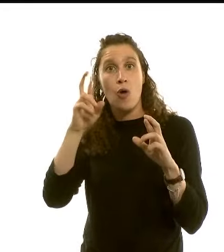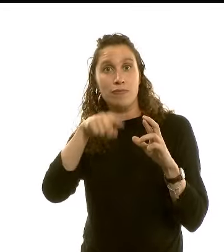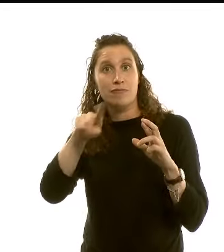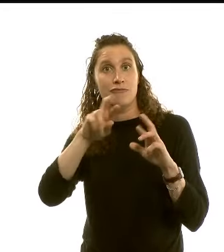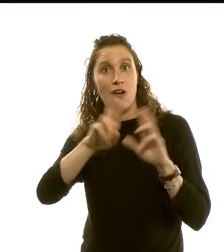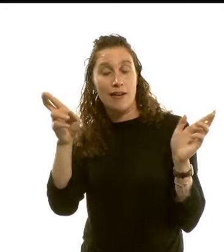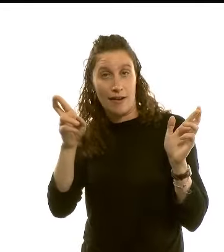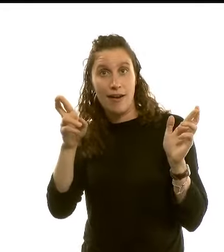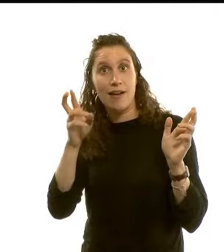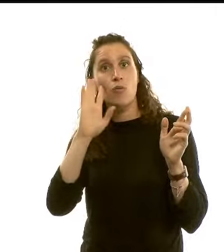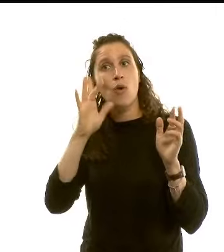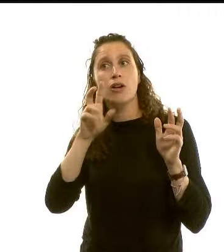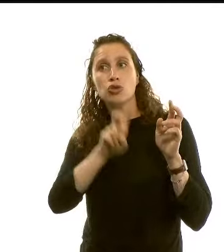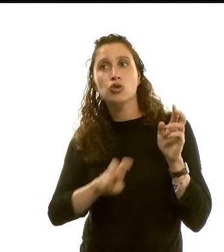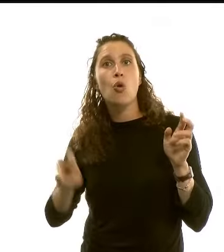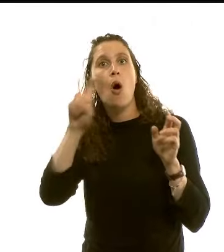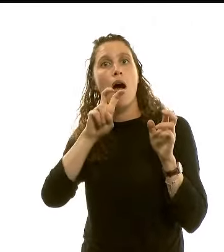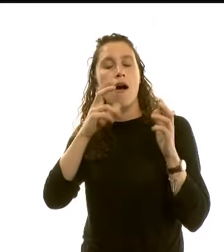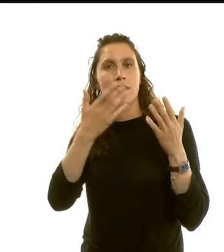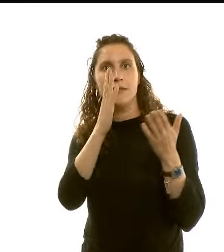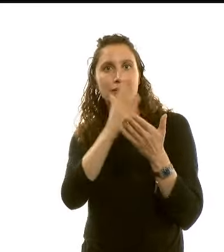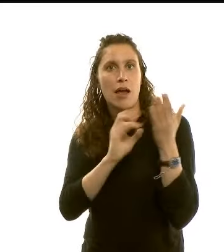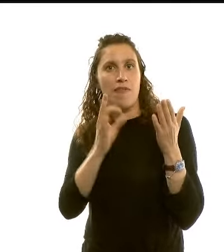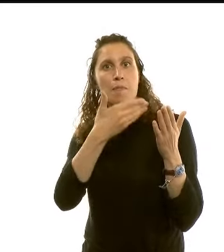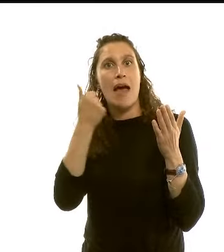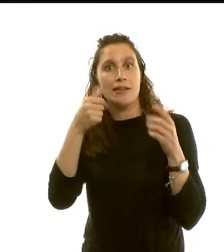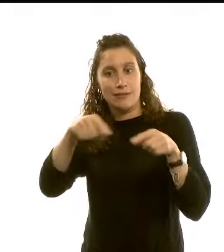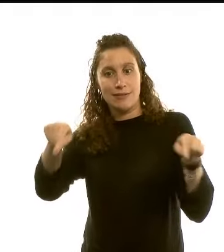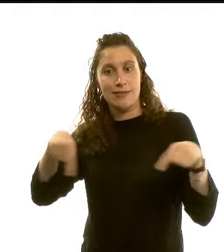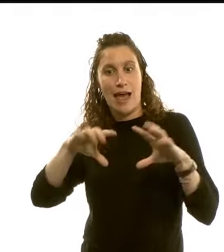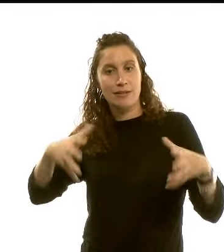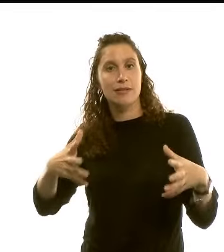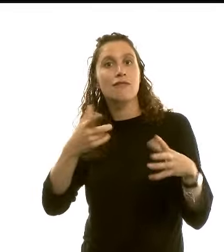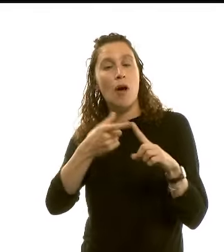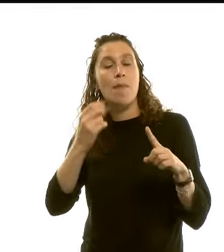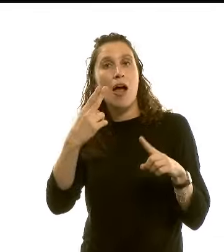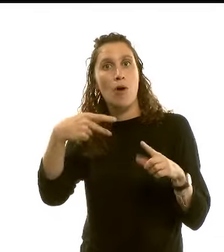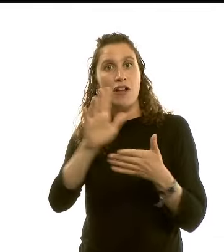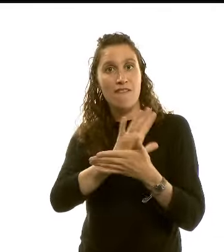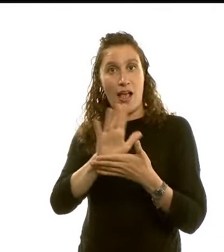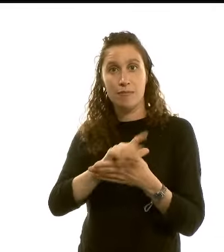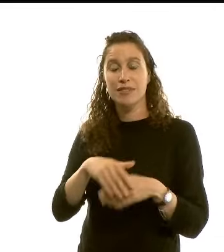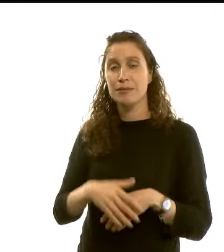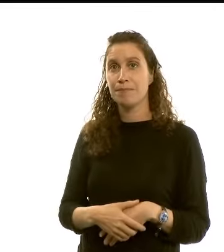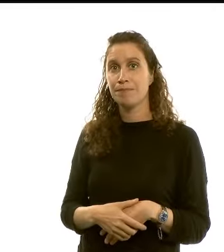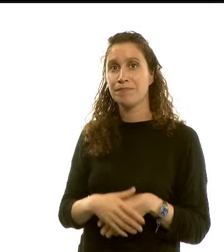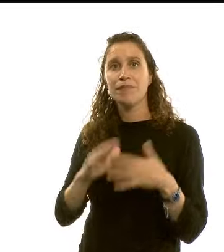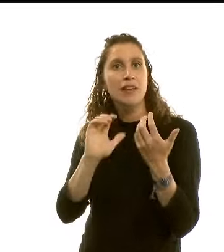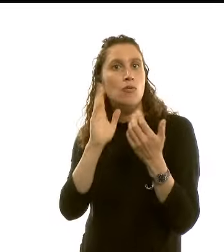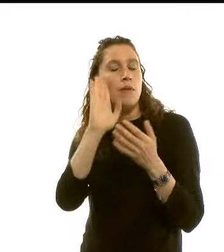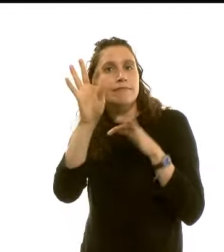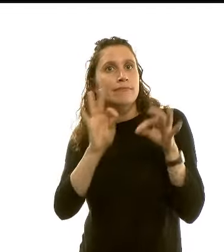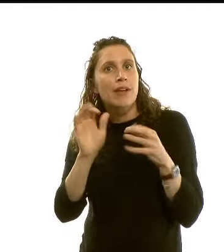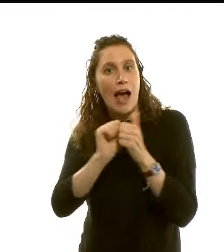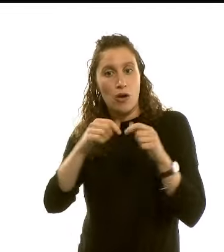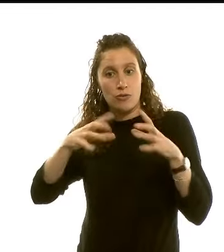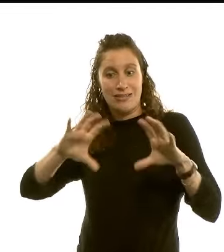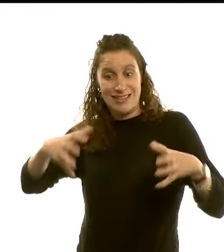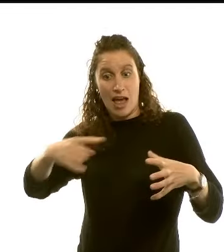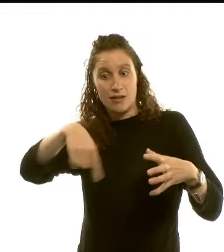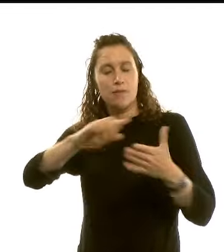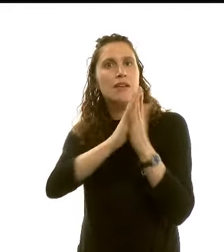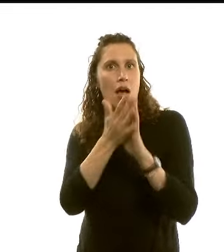take you on an exciting tour of some of the best sets of the Harry Potter films. And give you some details on how we transform these amazing sets into LEGO